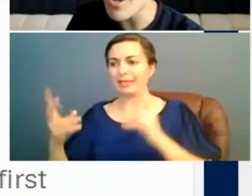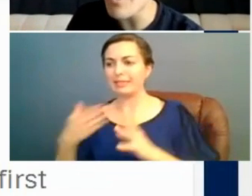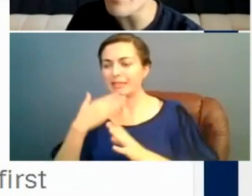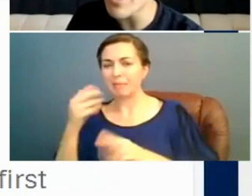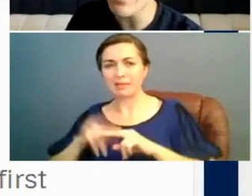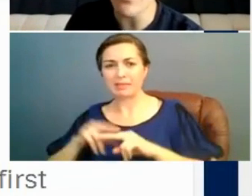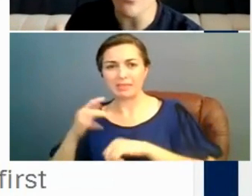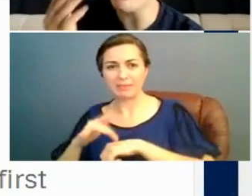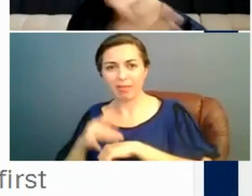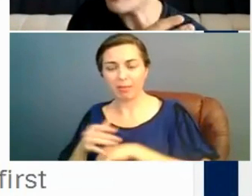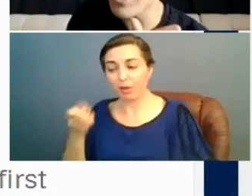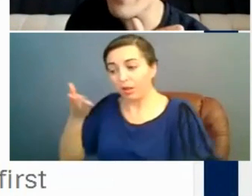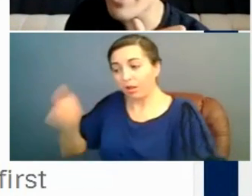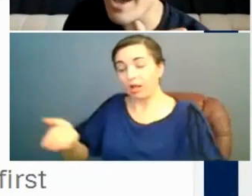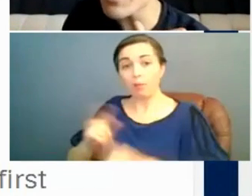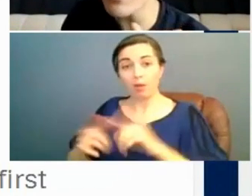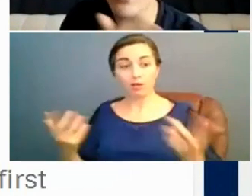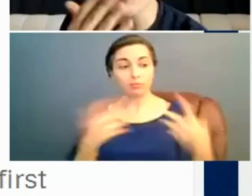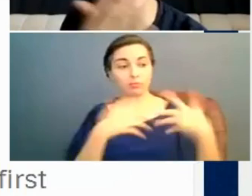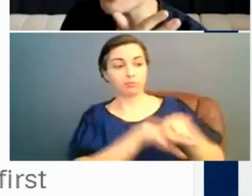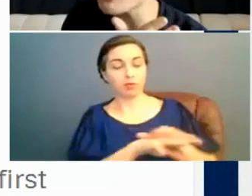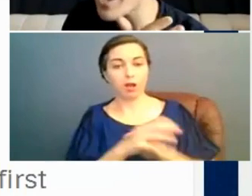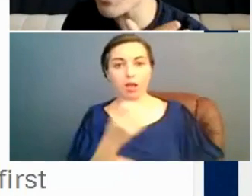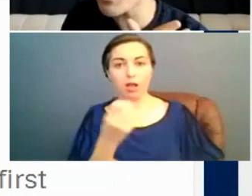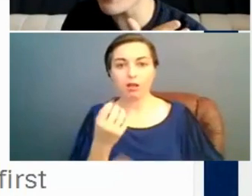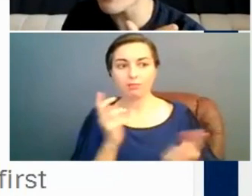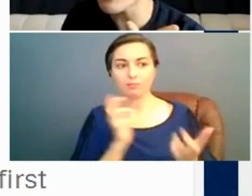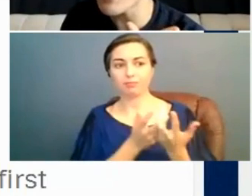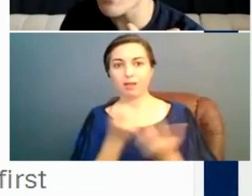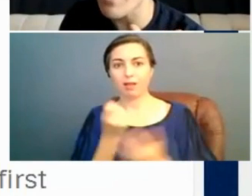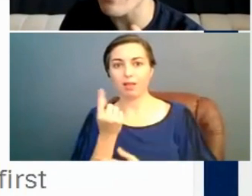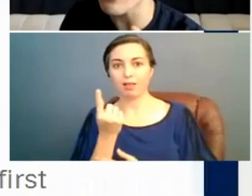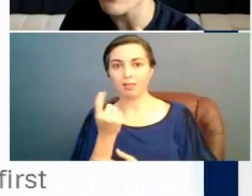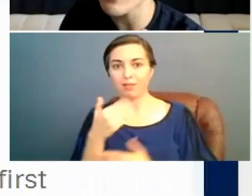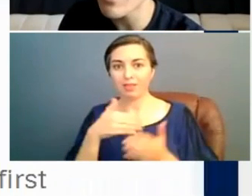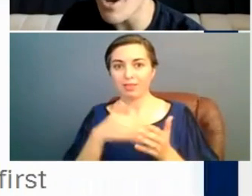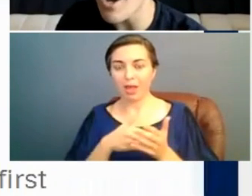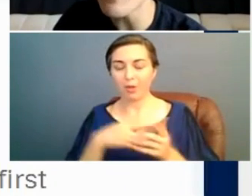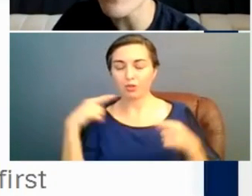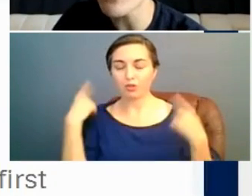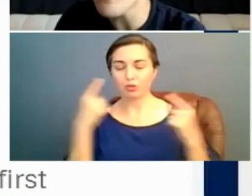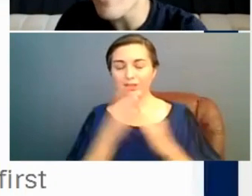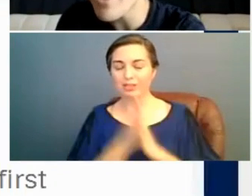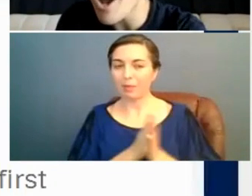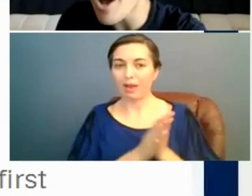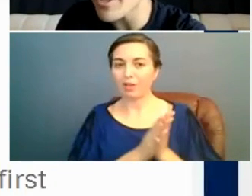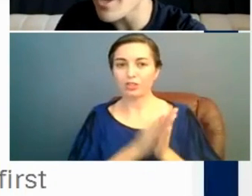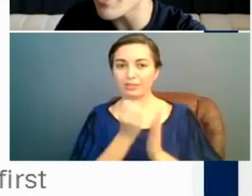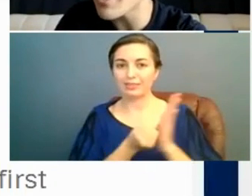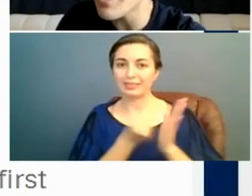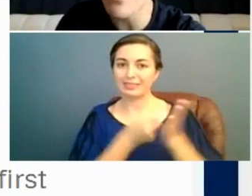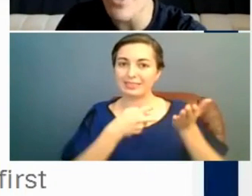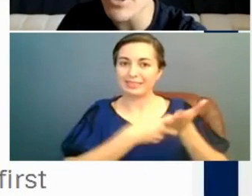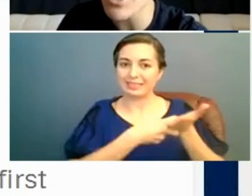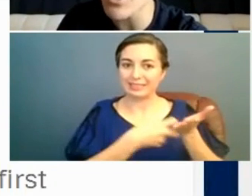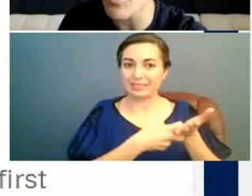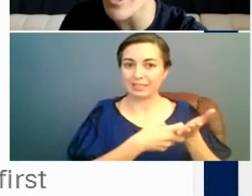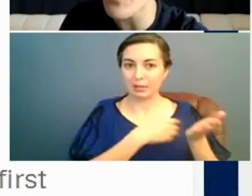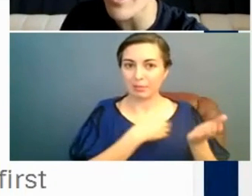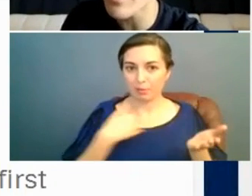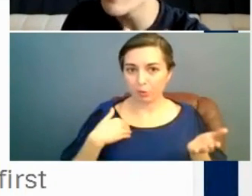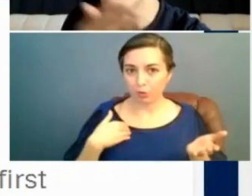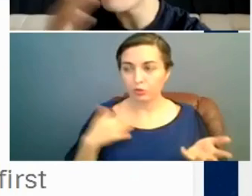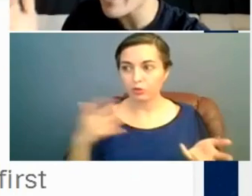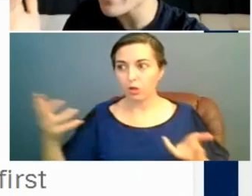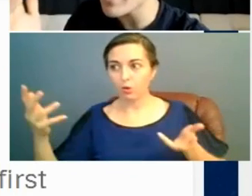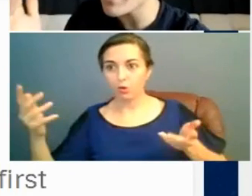also accommodating our 11,000 crazy, passionate season ticket members. So it was very complicated. And then also you're working